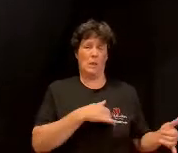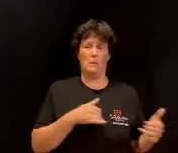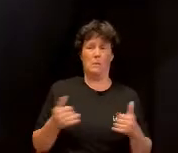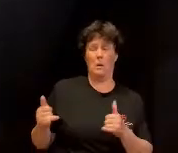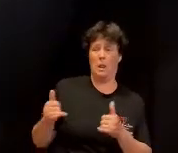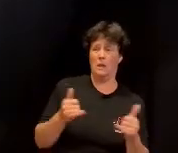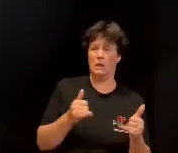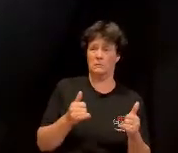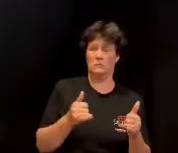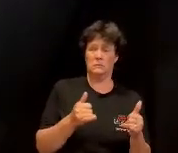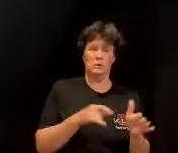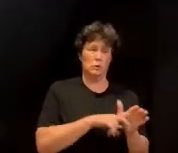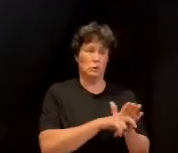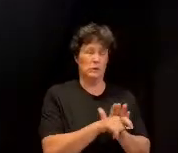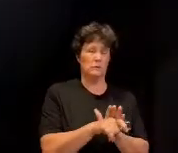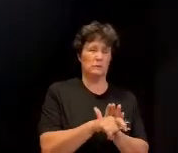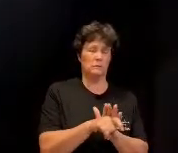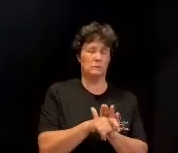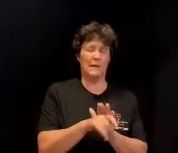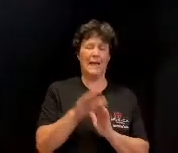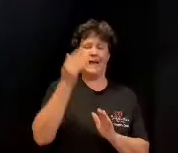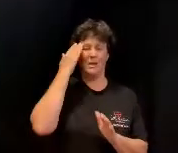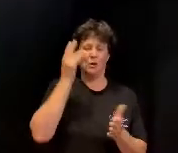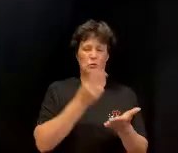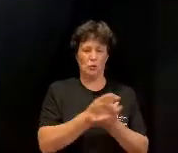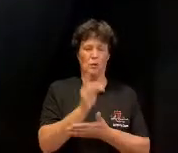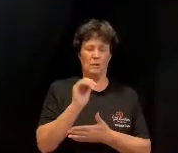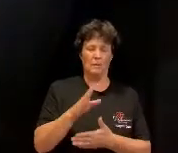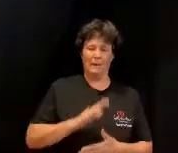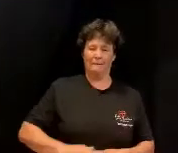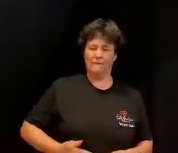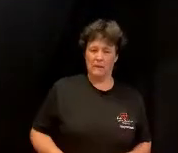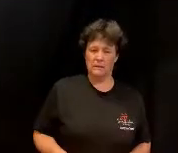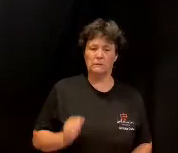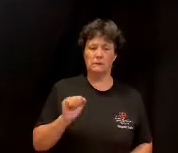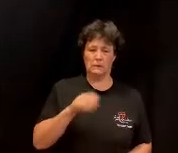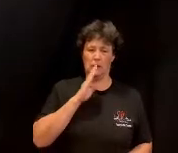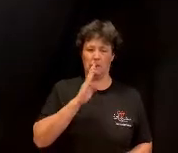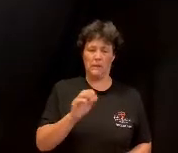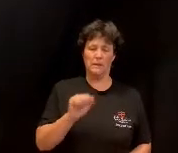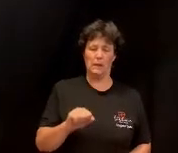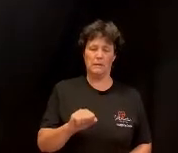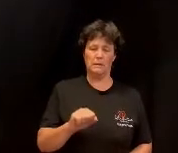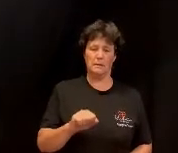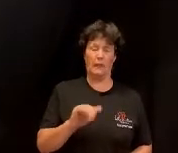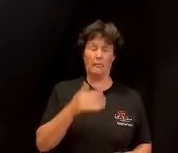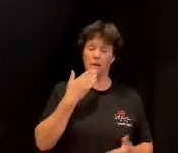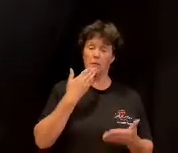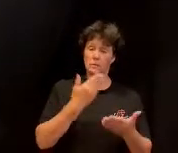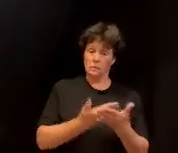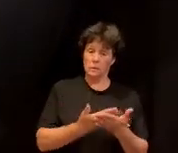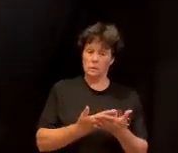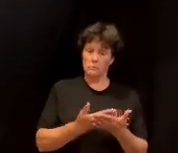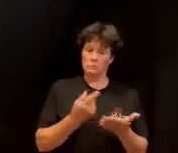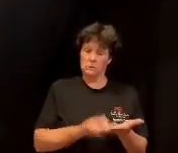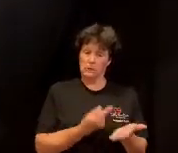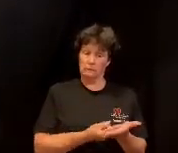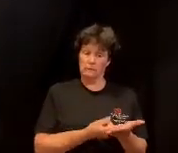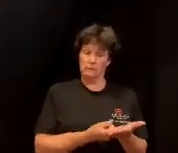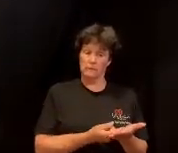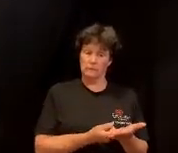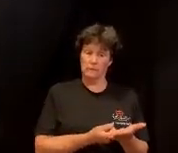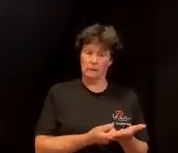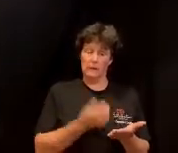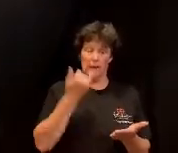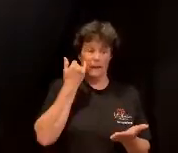I know truth can be offensive. It can be. And that's good. But if I'm doing it out of love, even